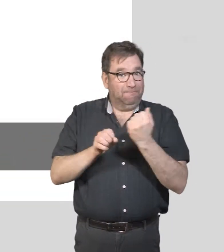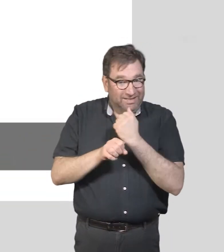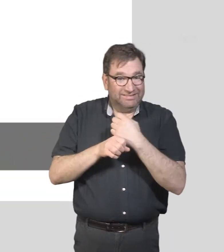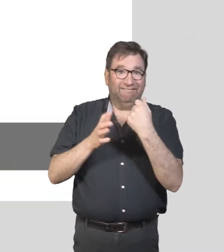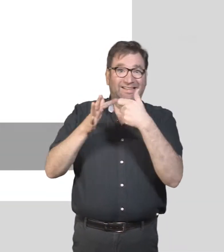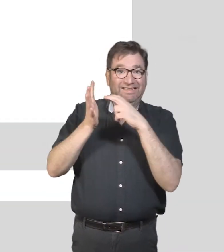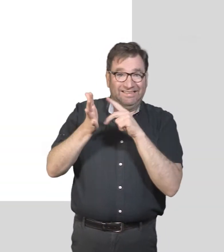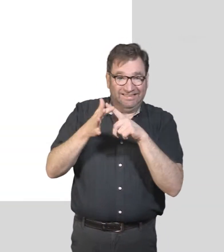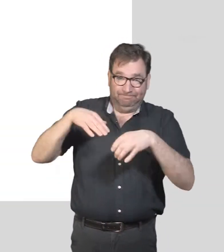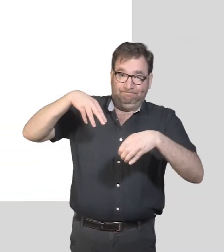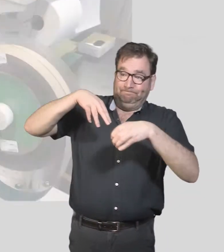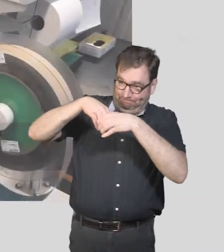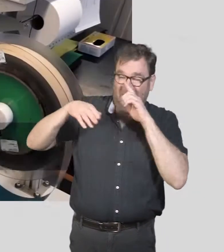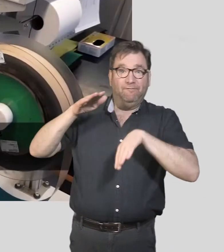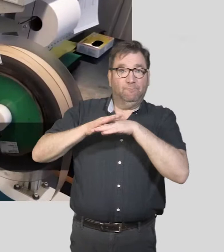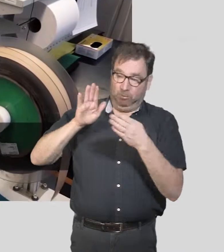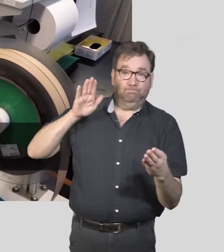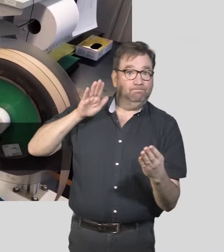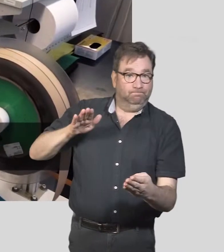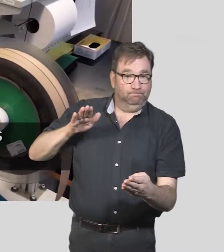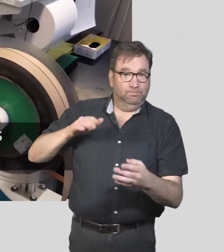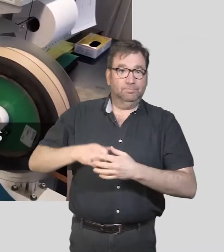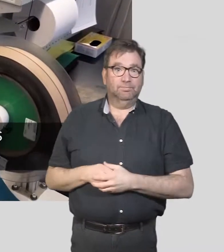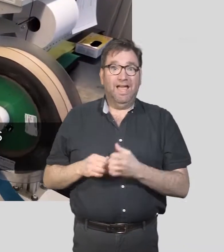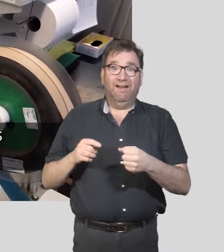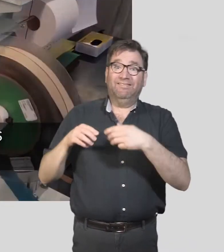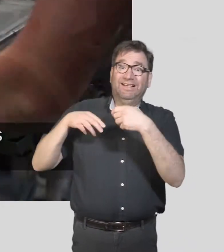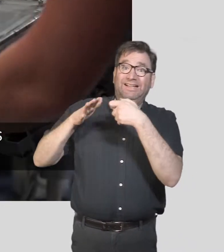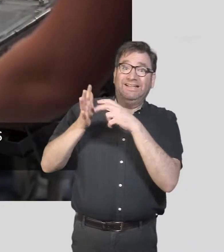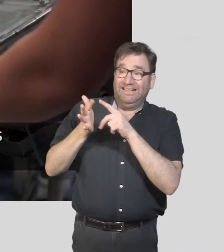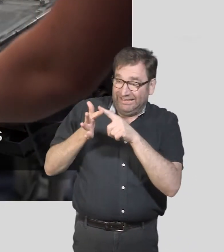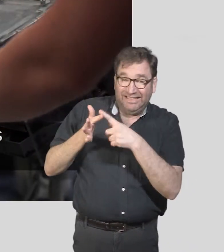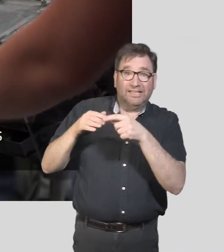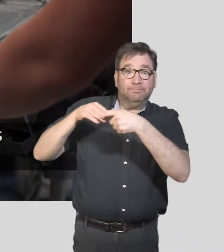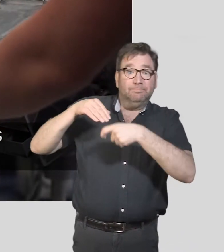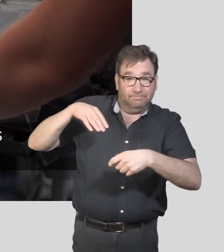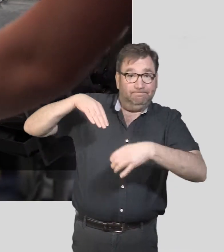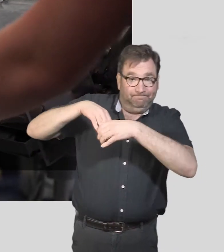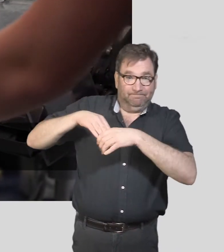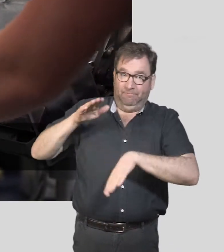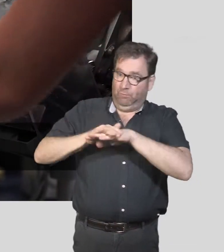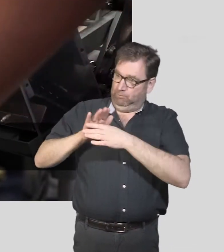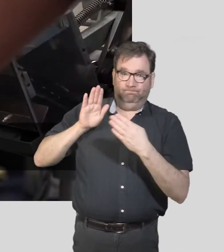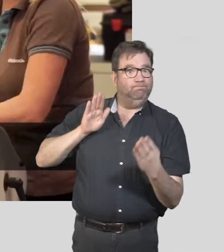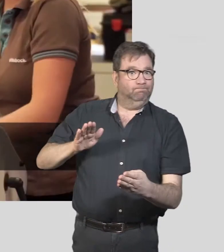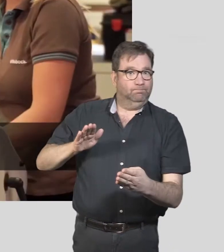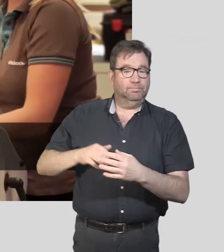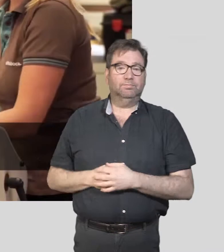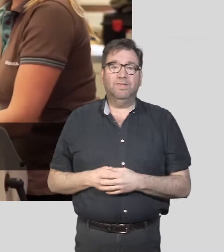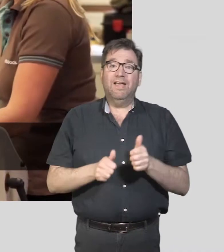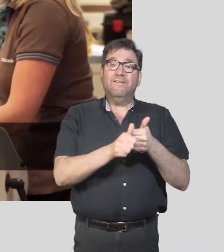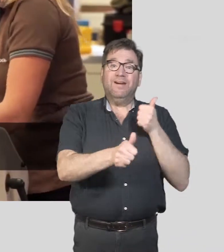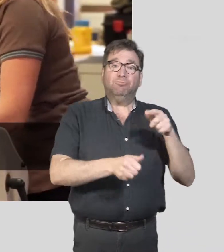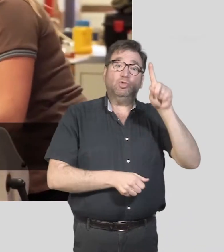sports prosthesis. In a factory in Germany, highly skilled technicians make running blades. Carbon fibre is woven together